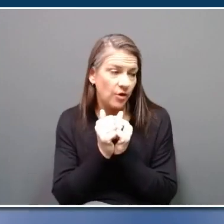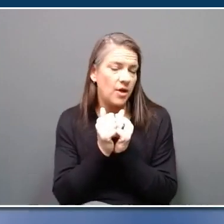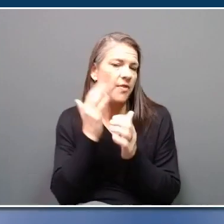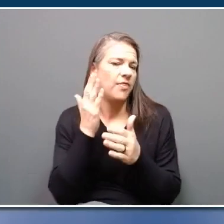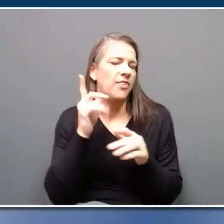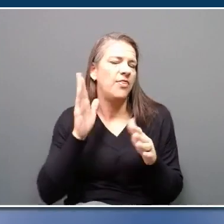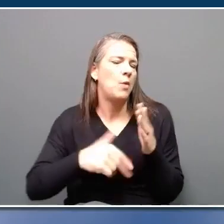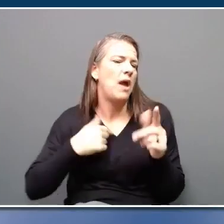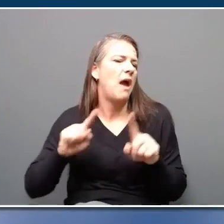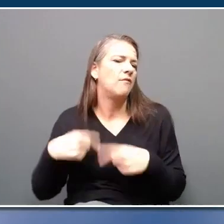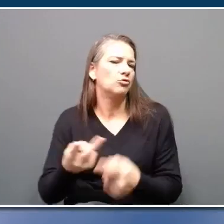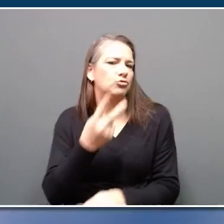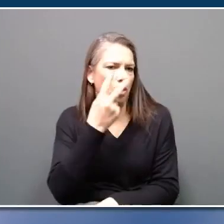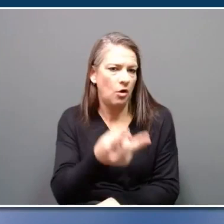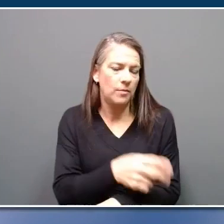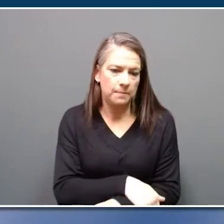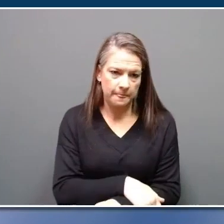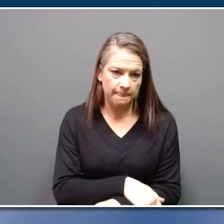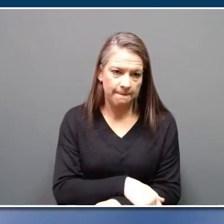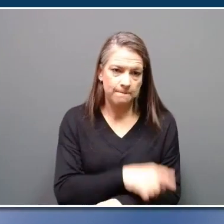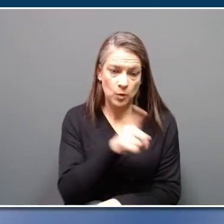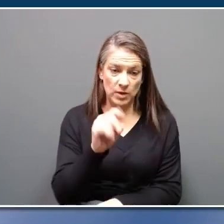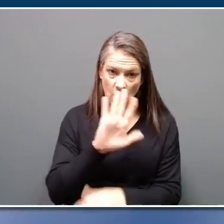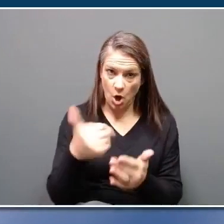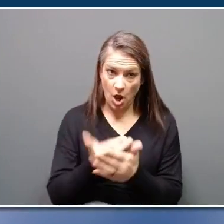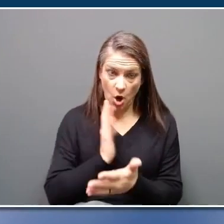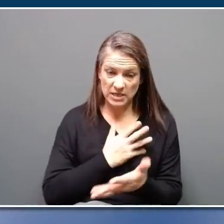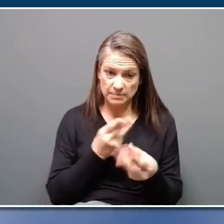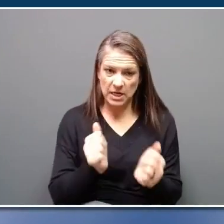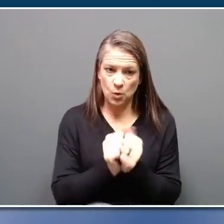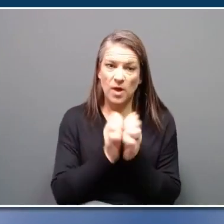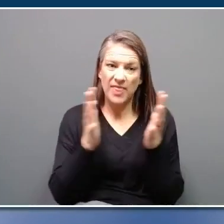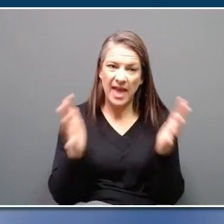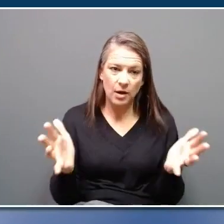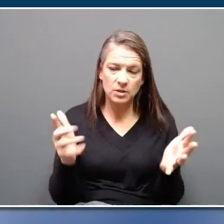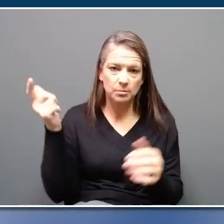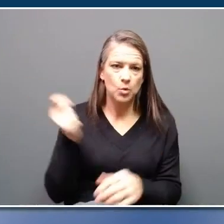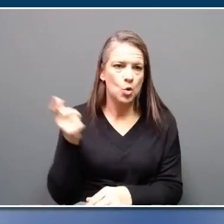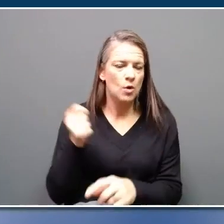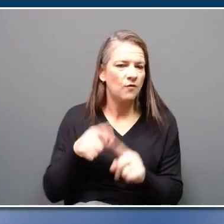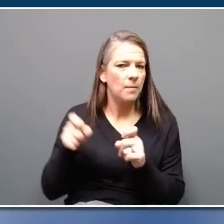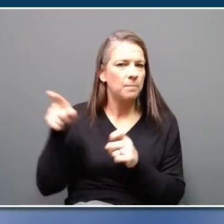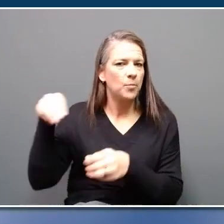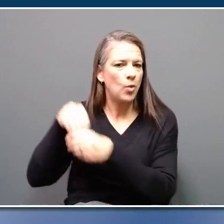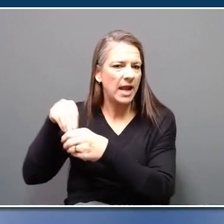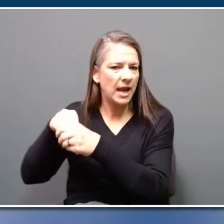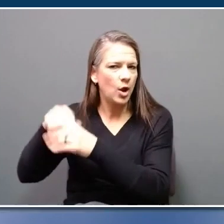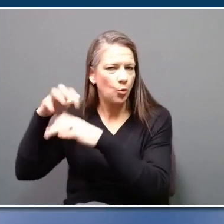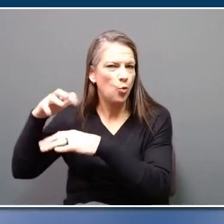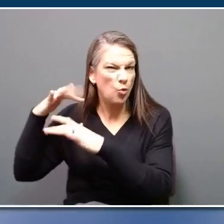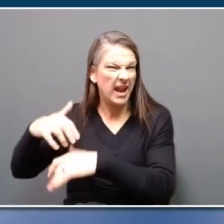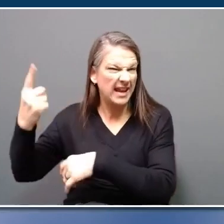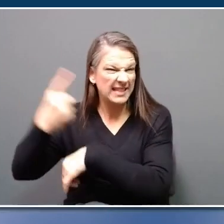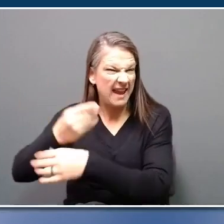Also, next slide, we did all of our spending without drawing on the rainy day fund. I think they take about $1.7